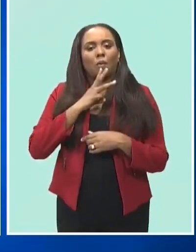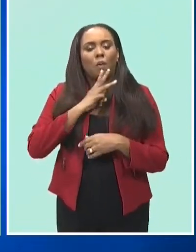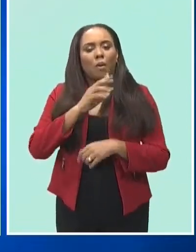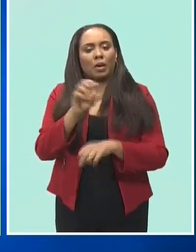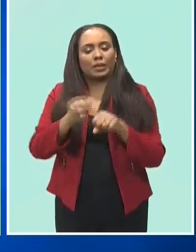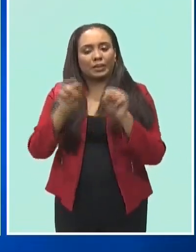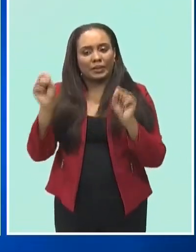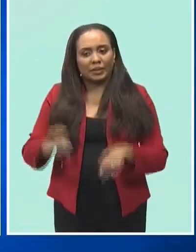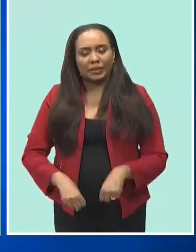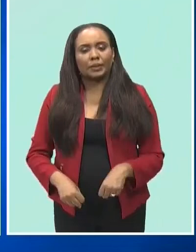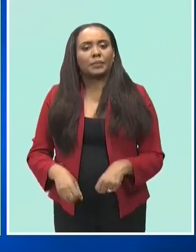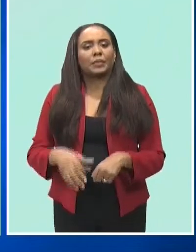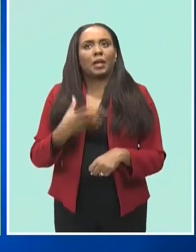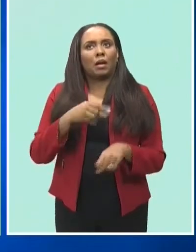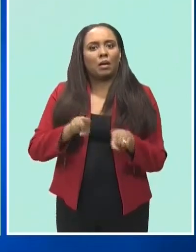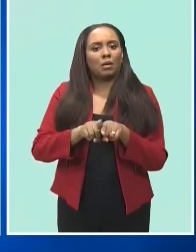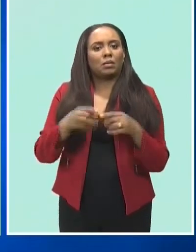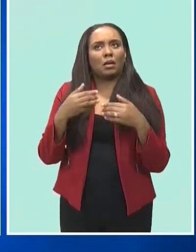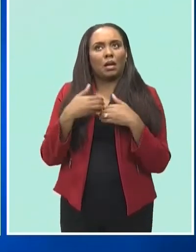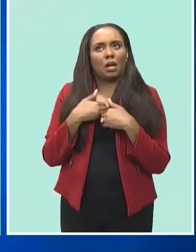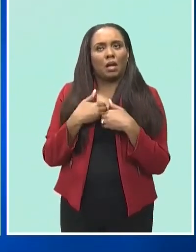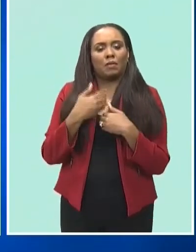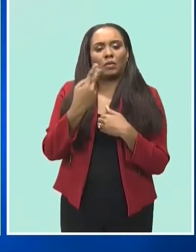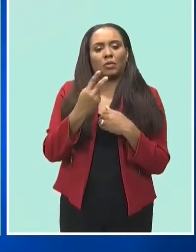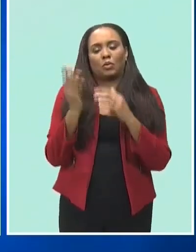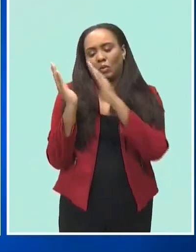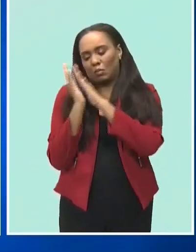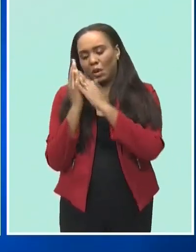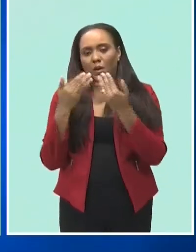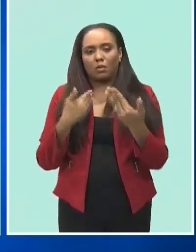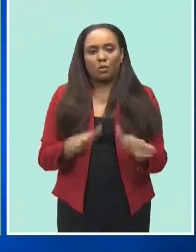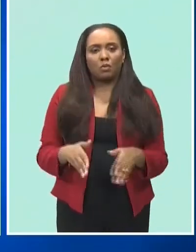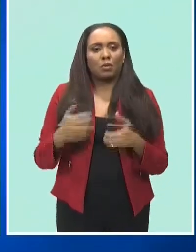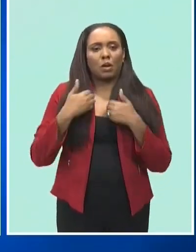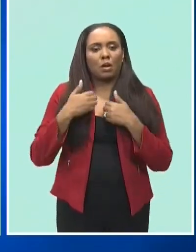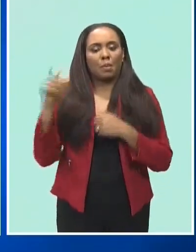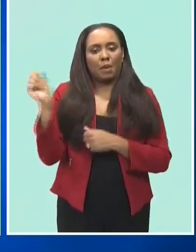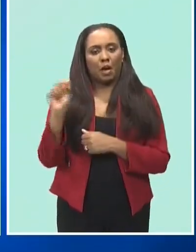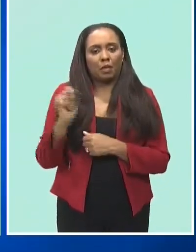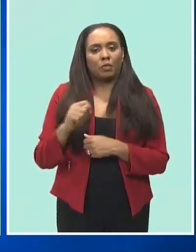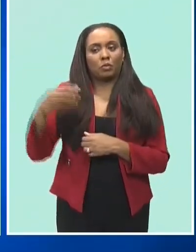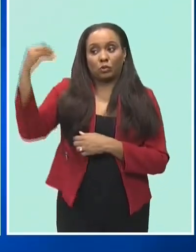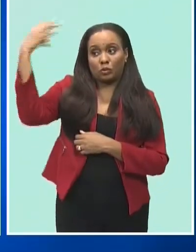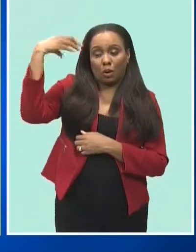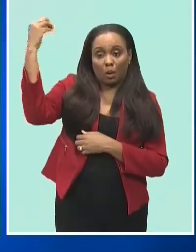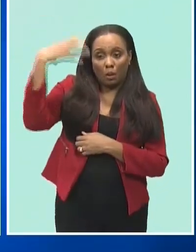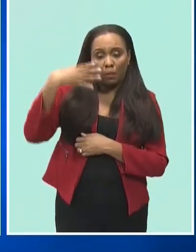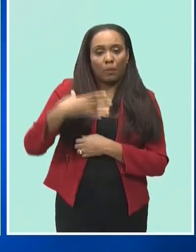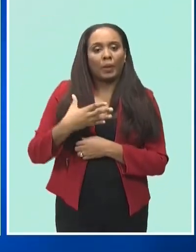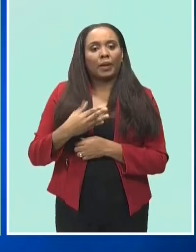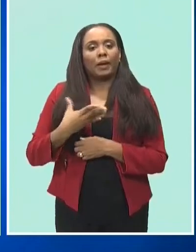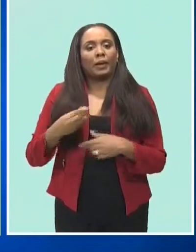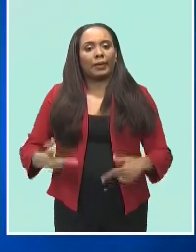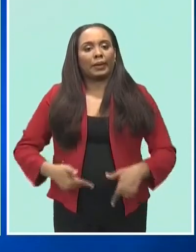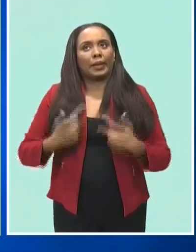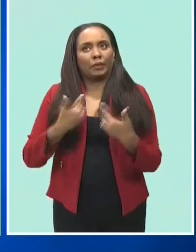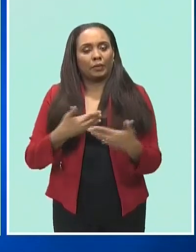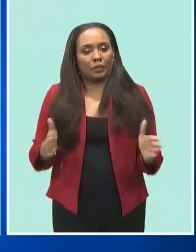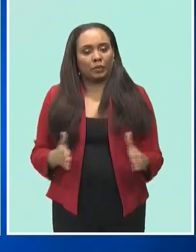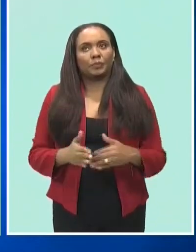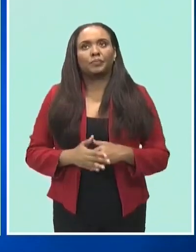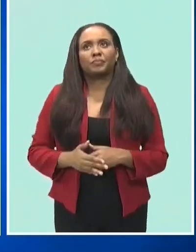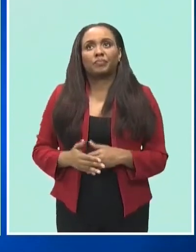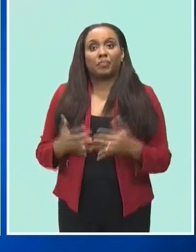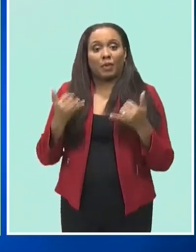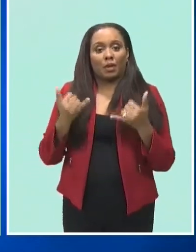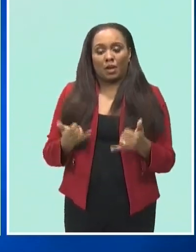water, and will include 2 bedrooms, a bathroom, a shower, and an open living space. Now, the DA just cleared this path, which will be made